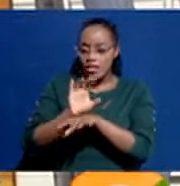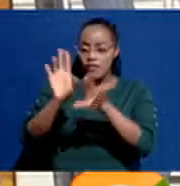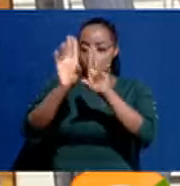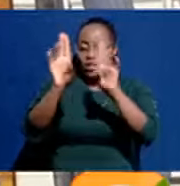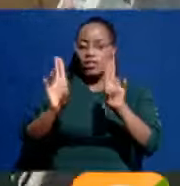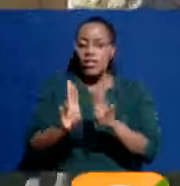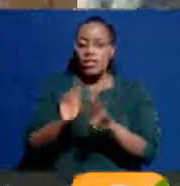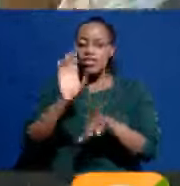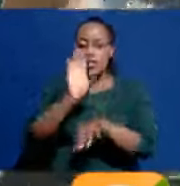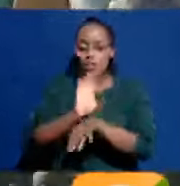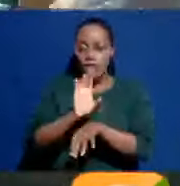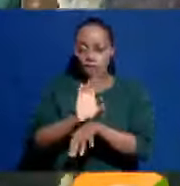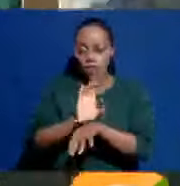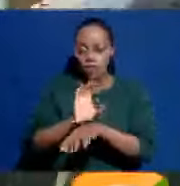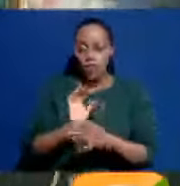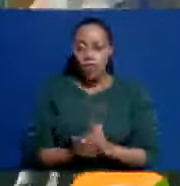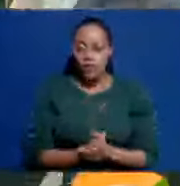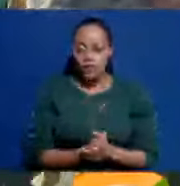International Church.